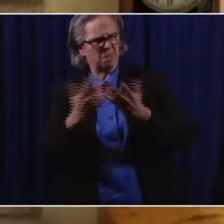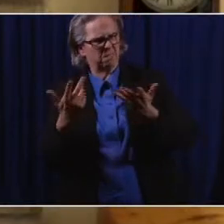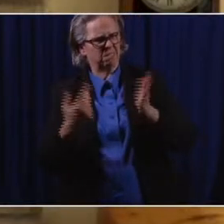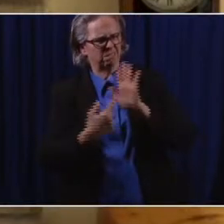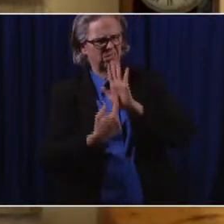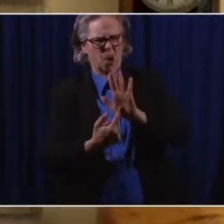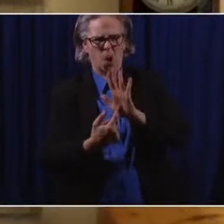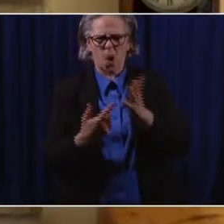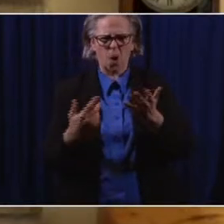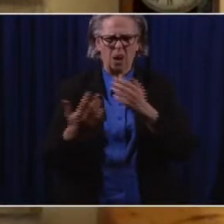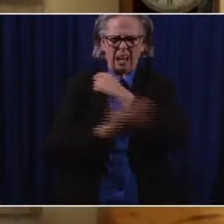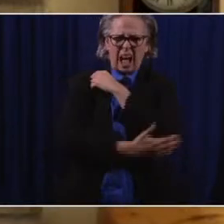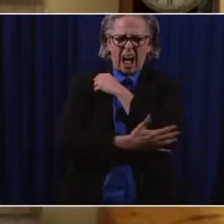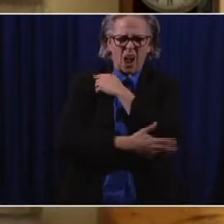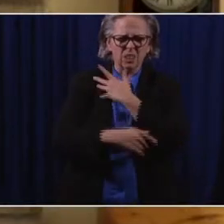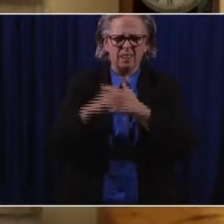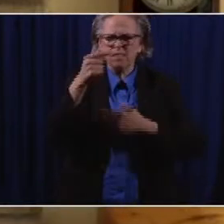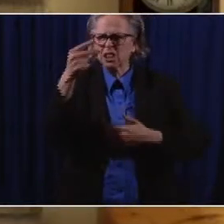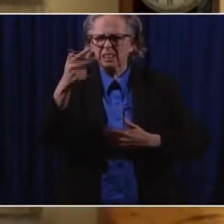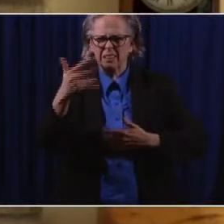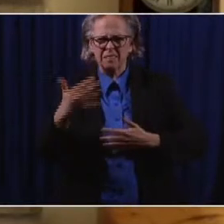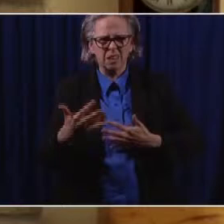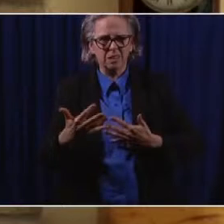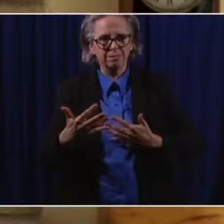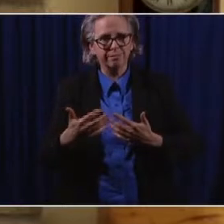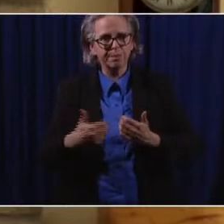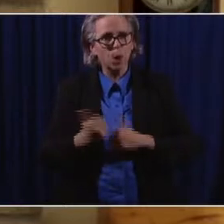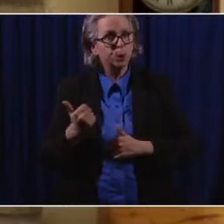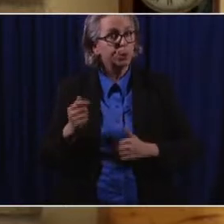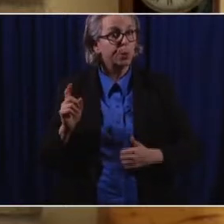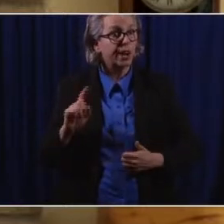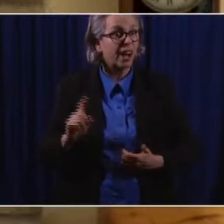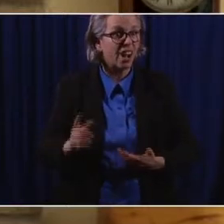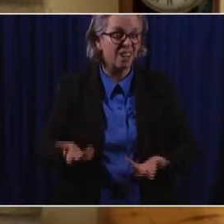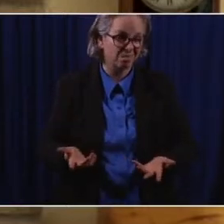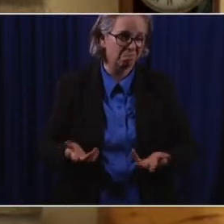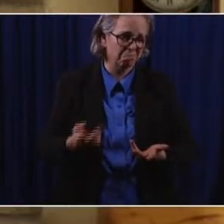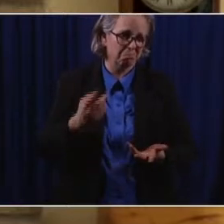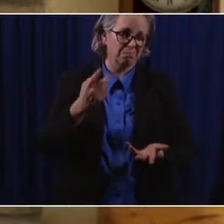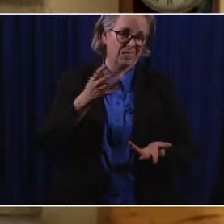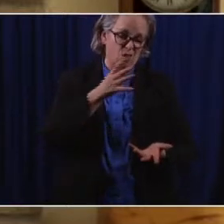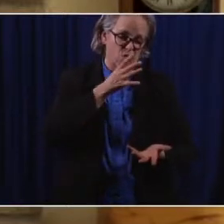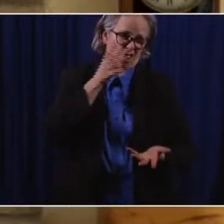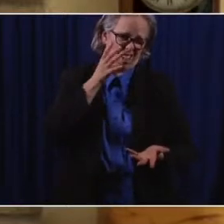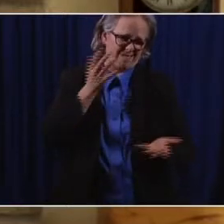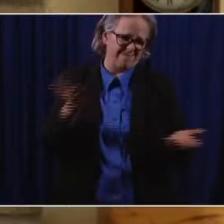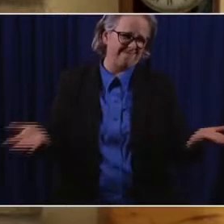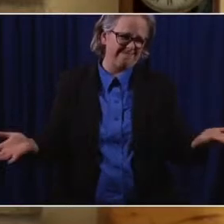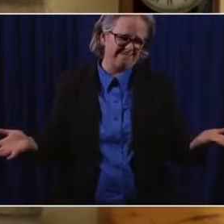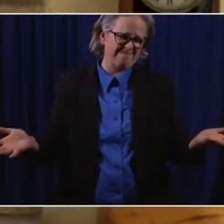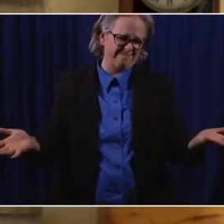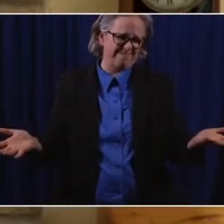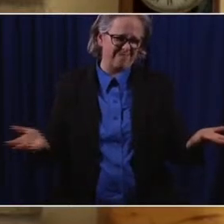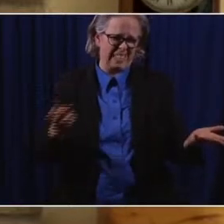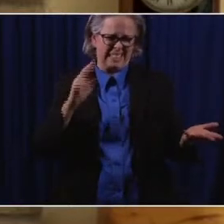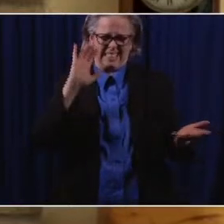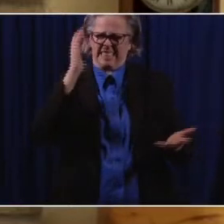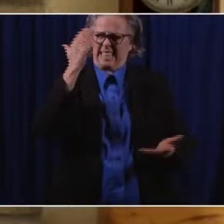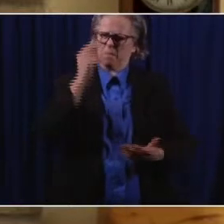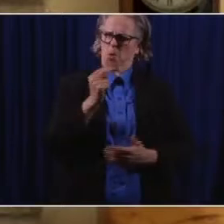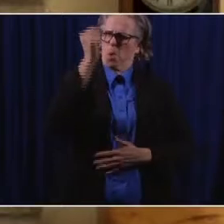are rural counties, and second, with a couple of exceptions, most of them are in northwest, western